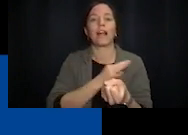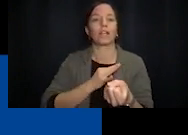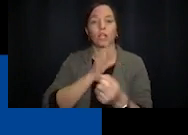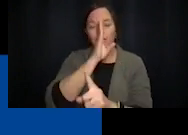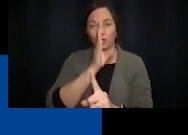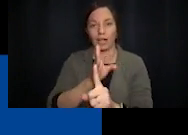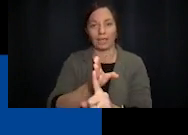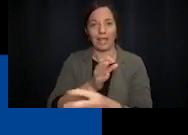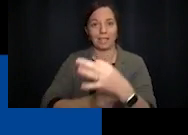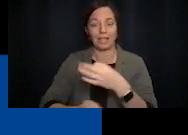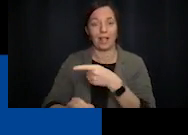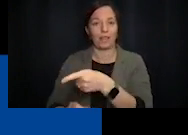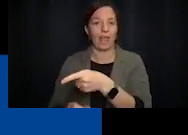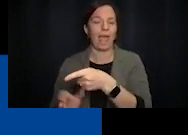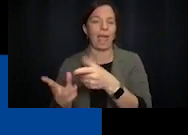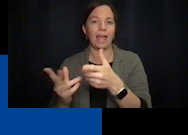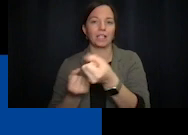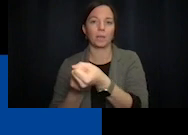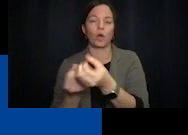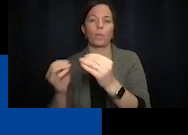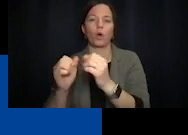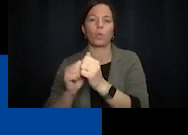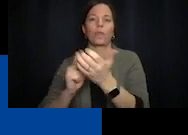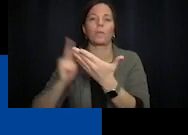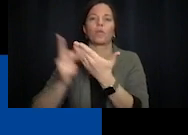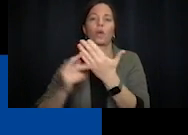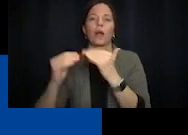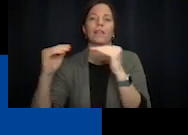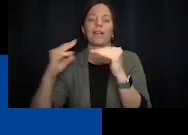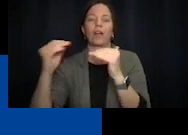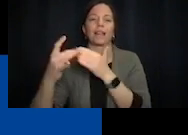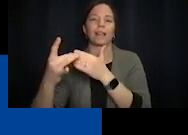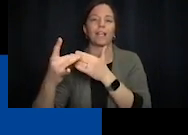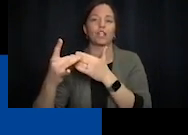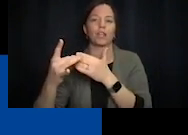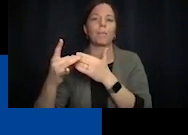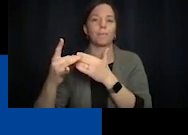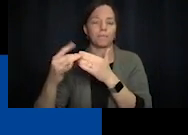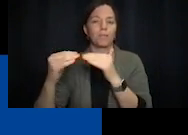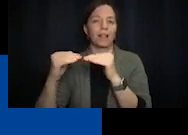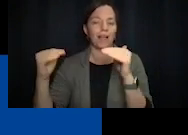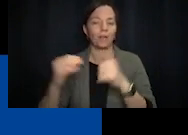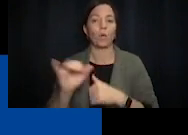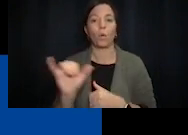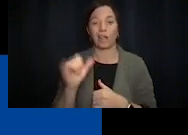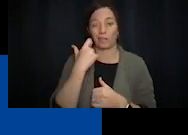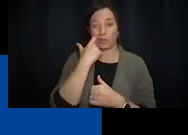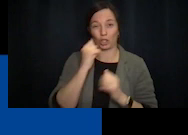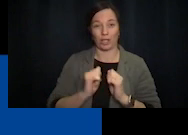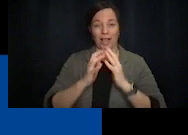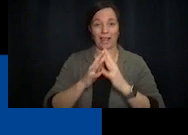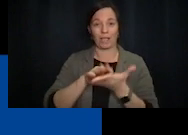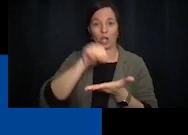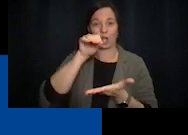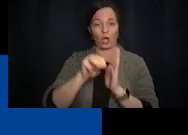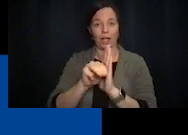than where they tend to direct a little or support a little bit more at the program level and program leadership level. We also just launched learning modules